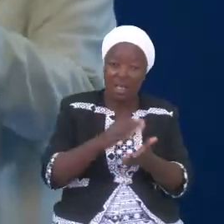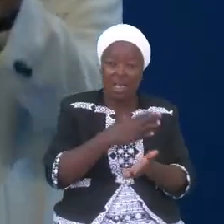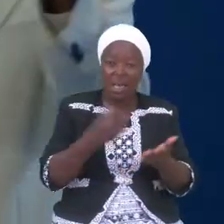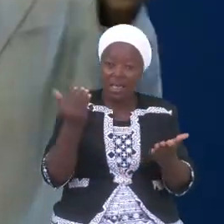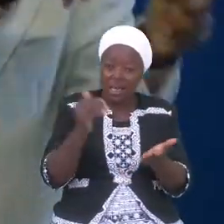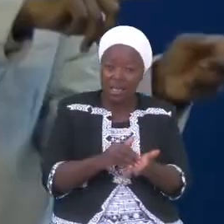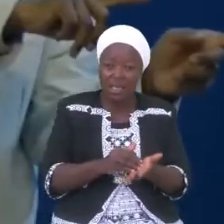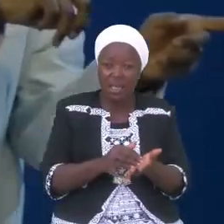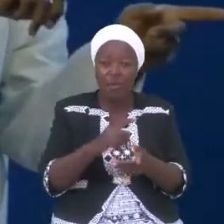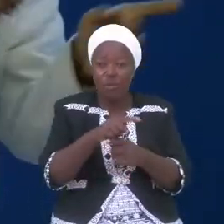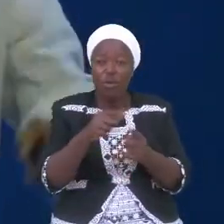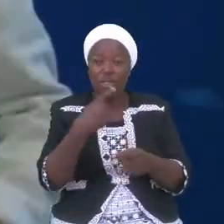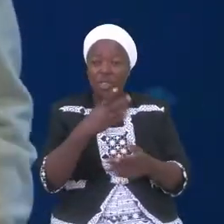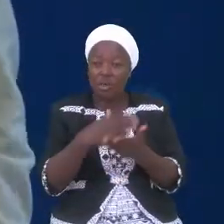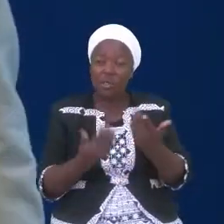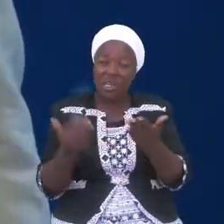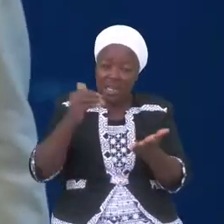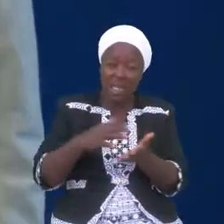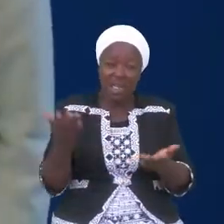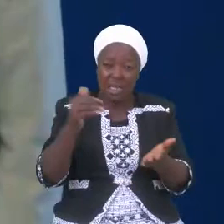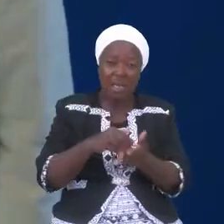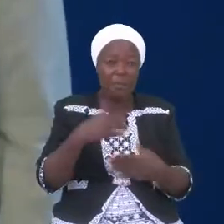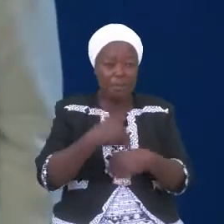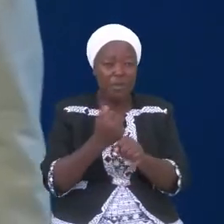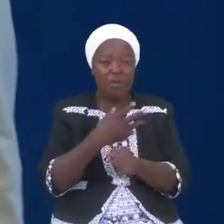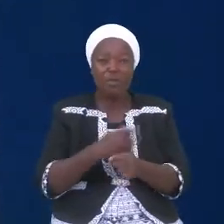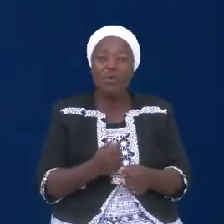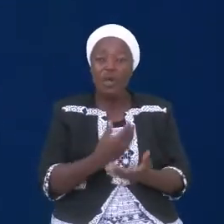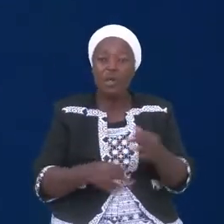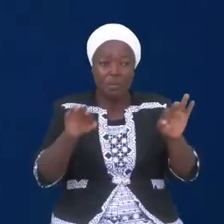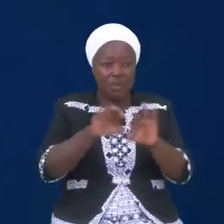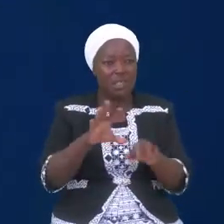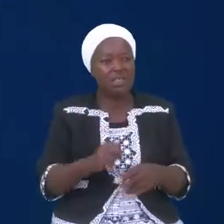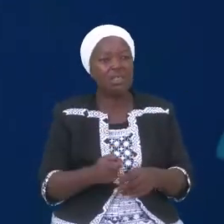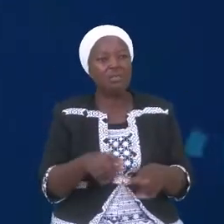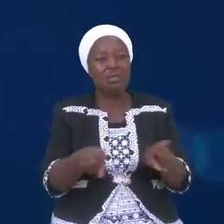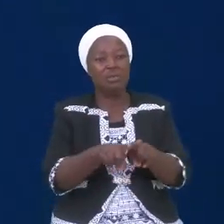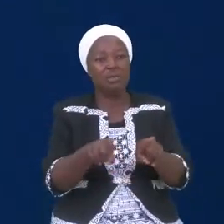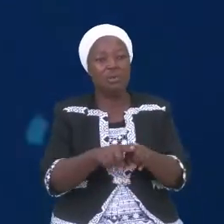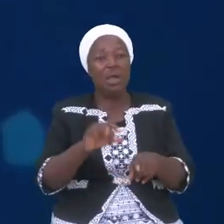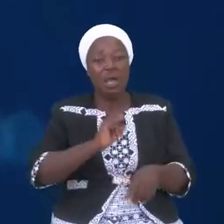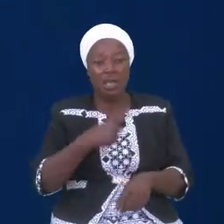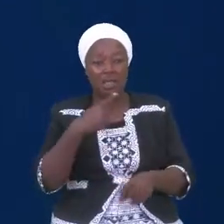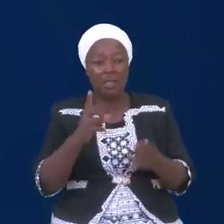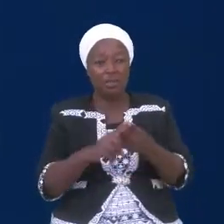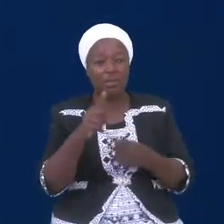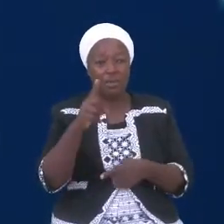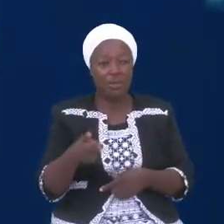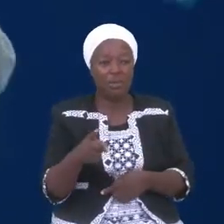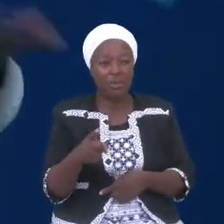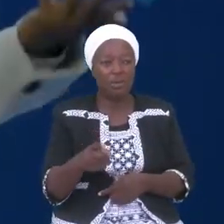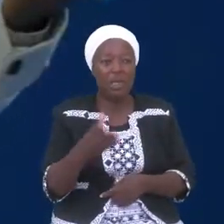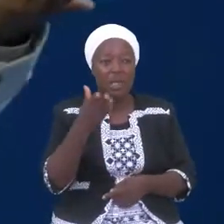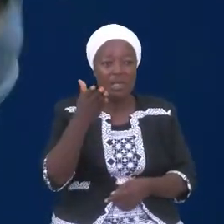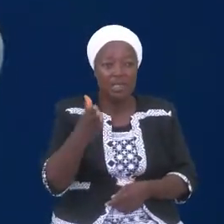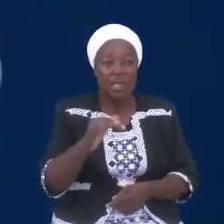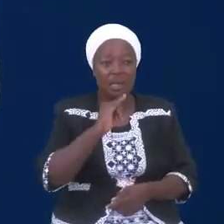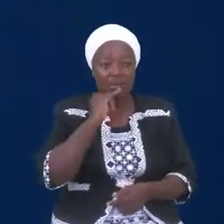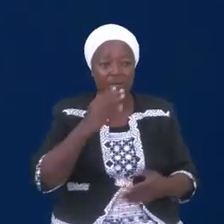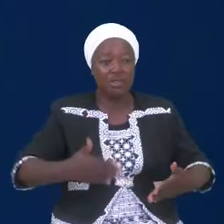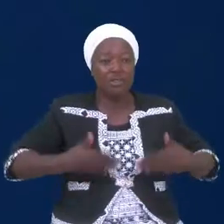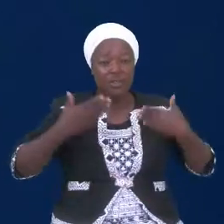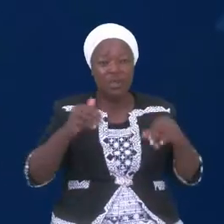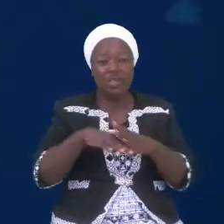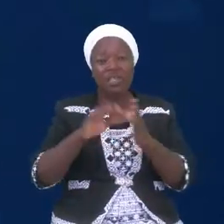for emphasis. Likewise, I say unto you, there is joy in